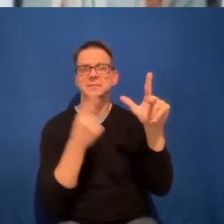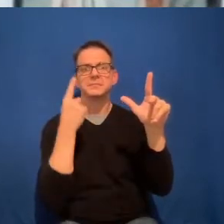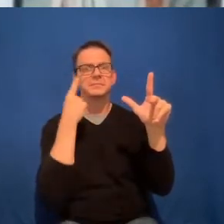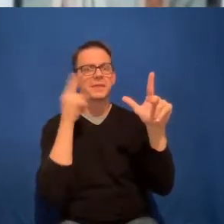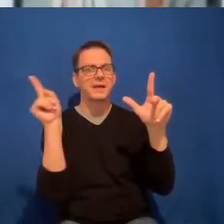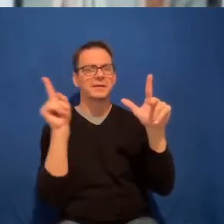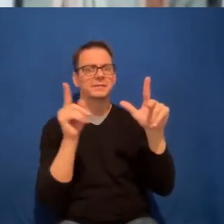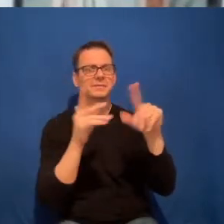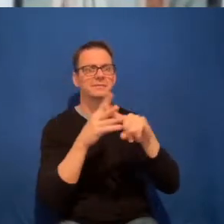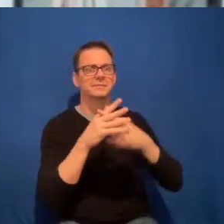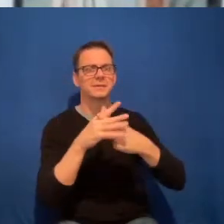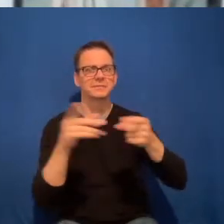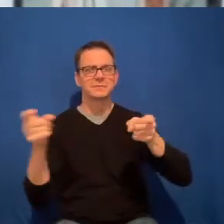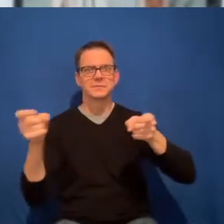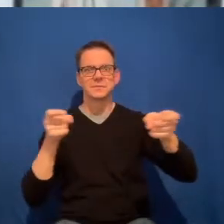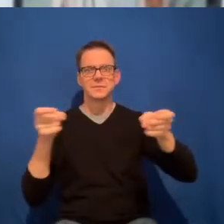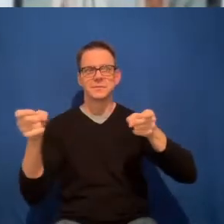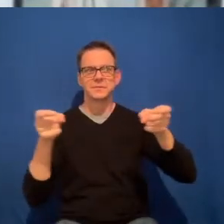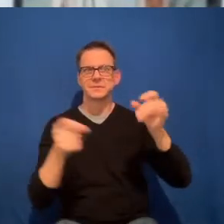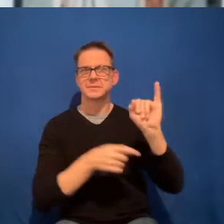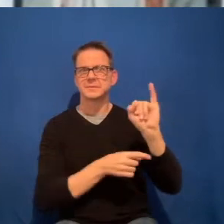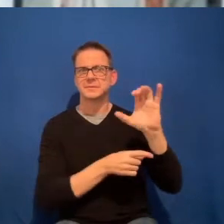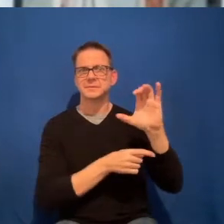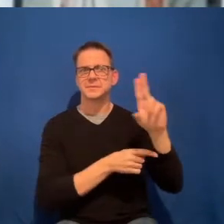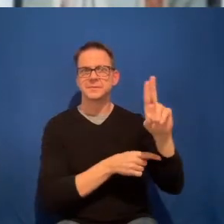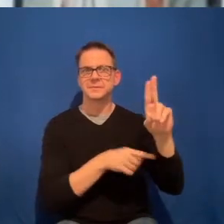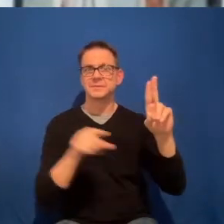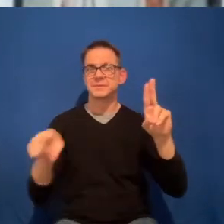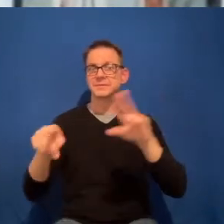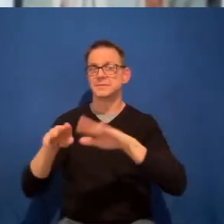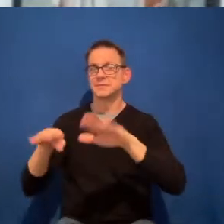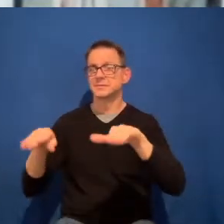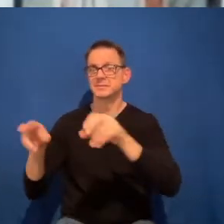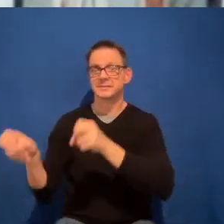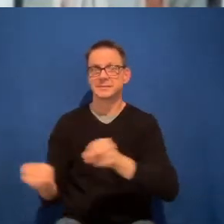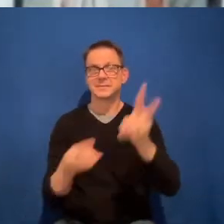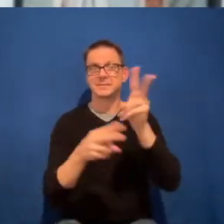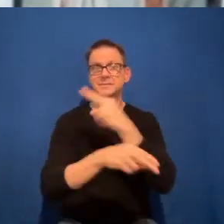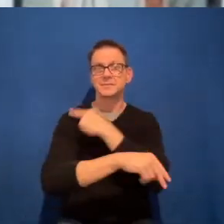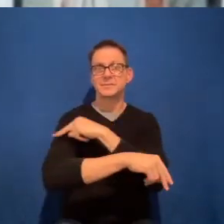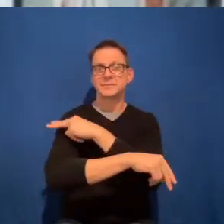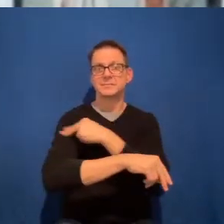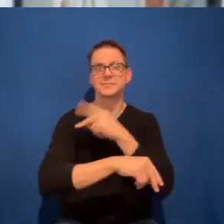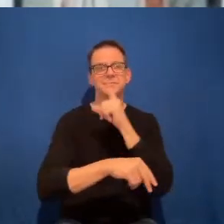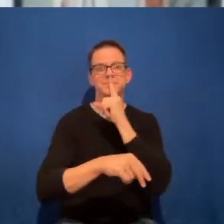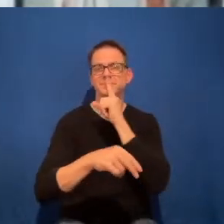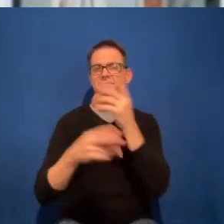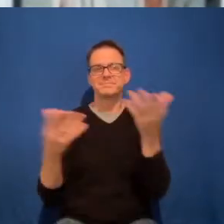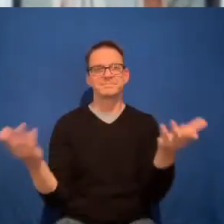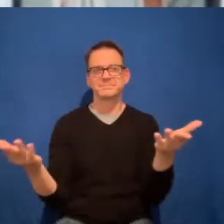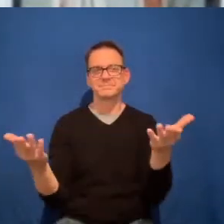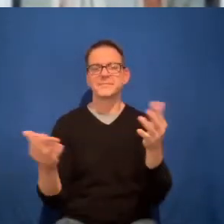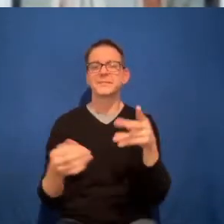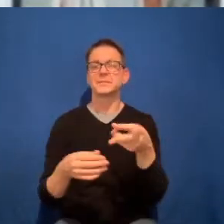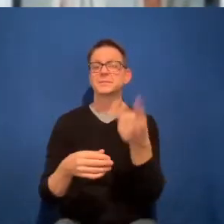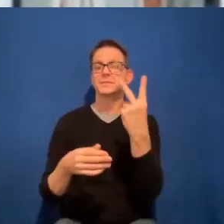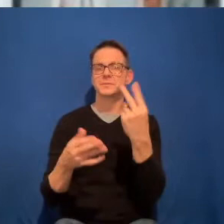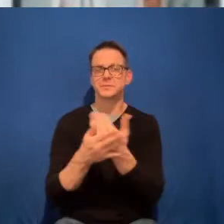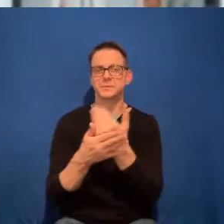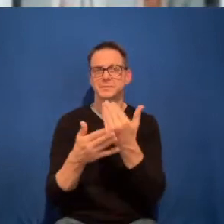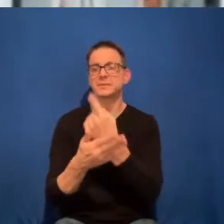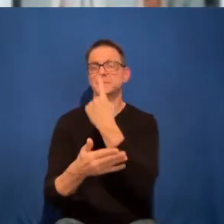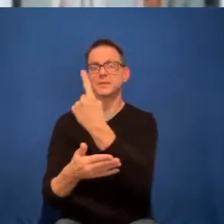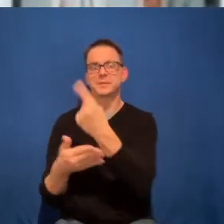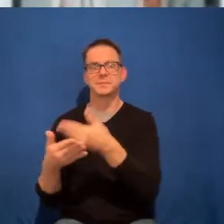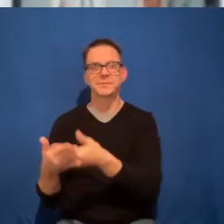ICUs. I don't have the peds admits for today, but yesterday we had 2 new inpatient admissions, a baby and a toddler. Yesterday's